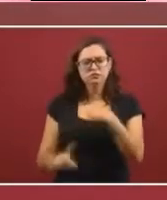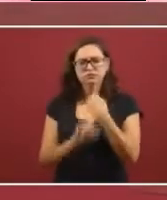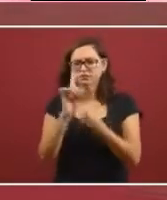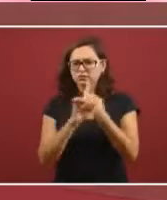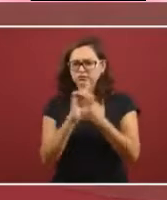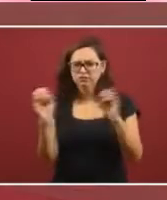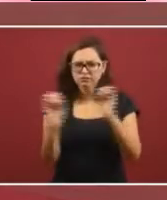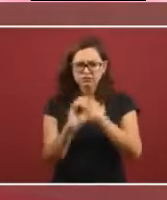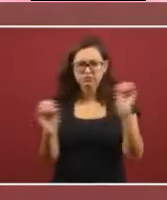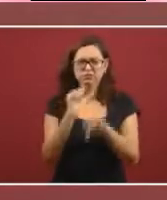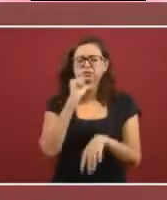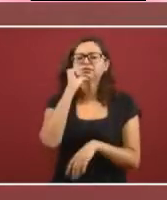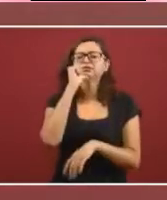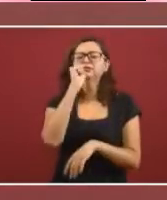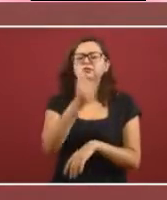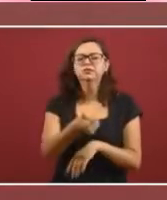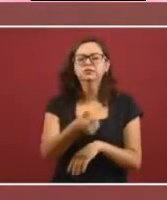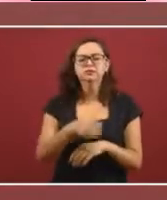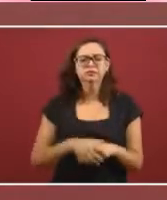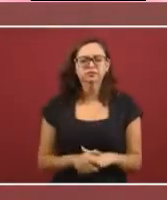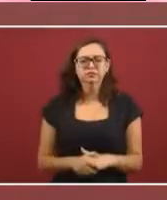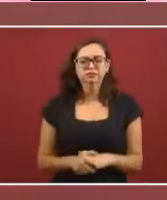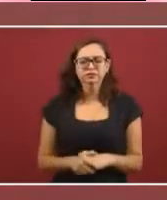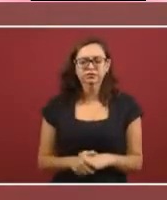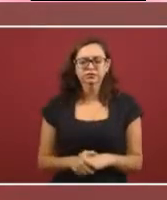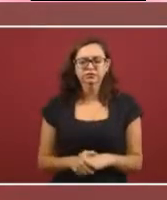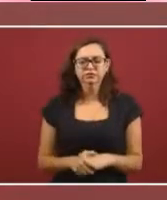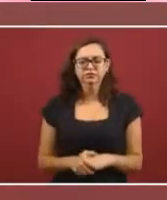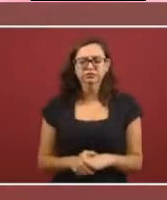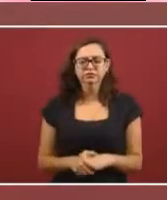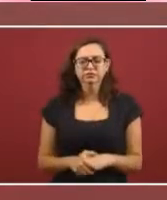problem. And there is also those